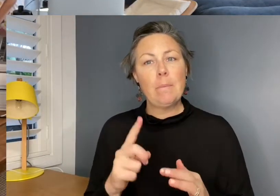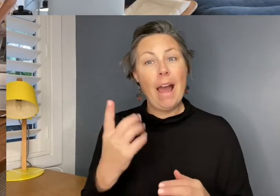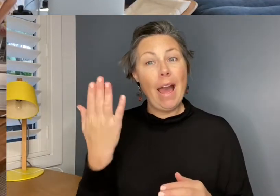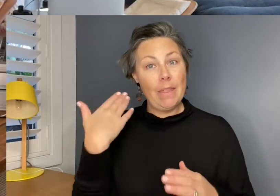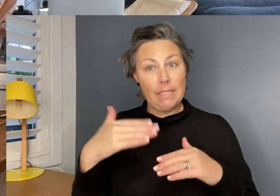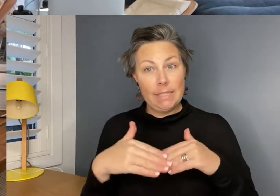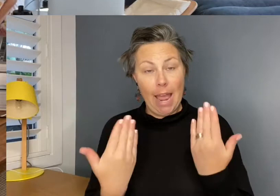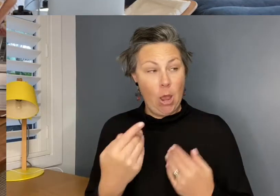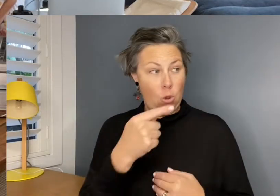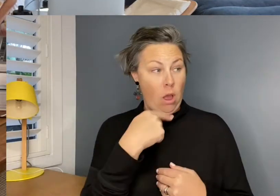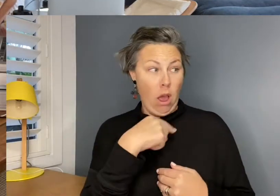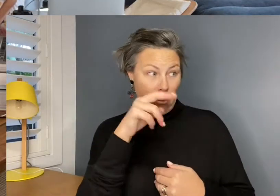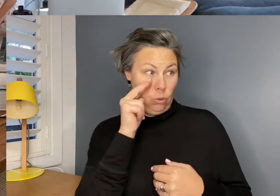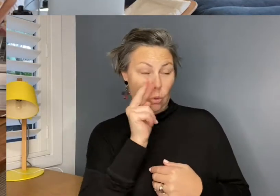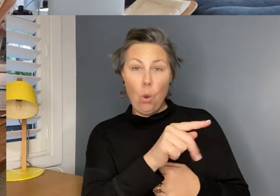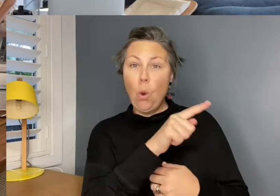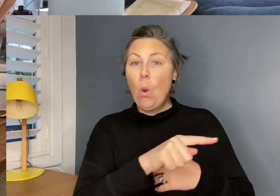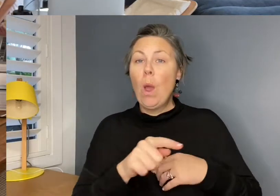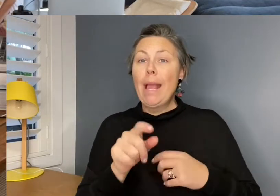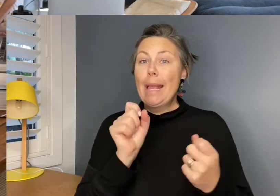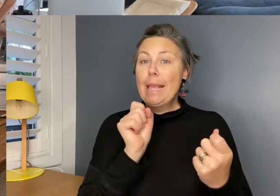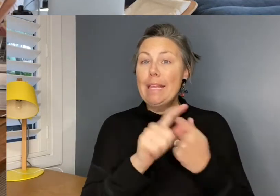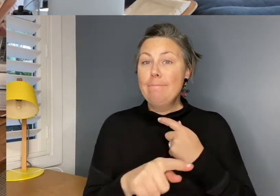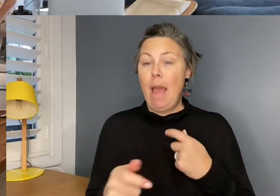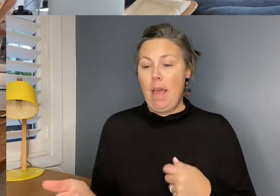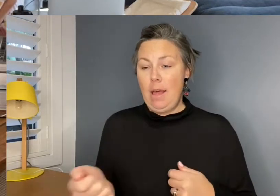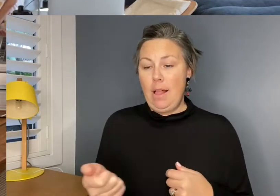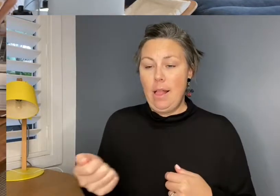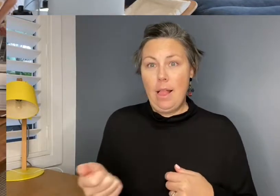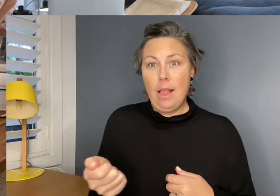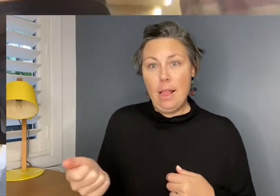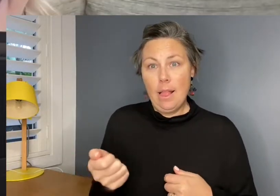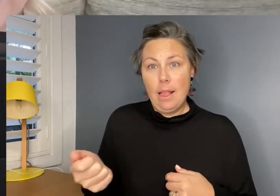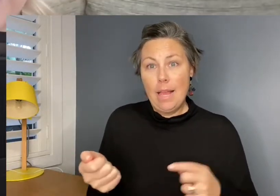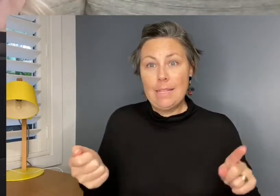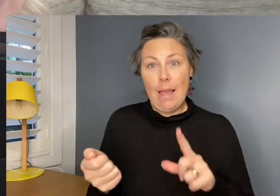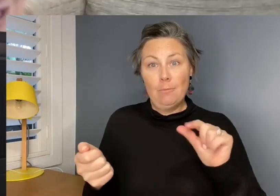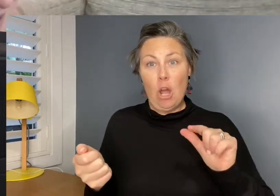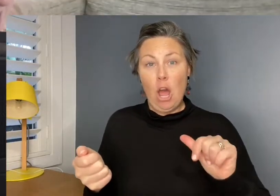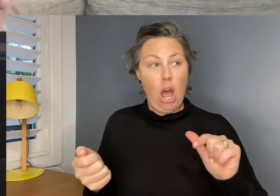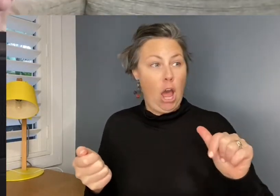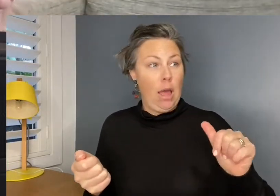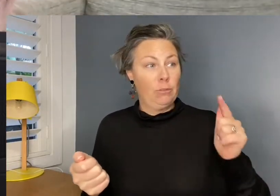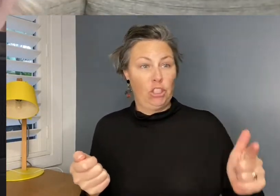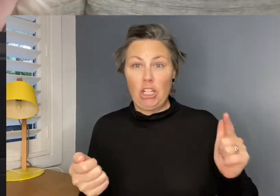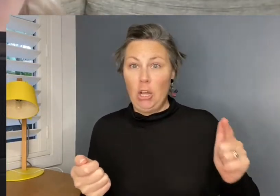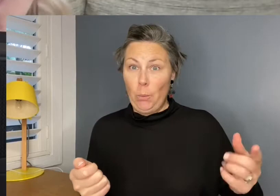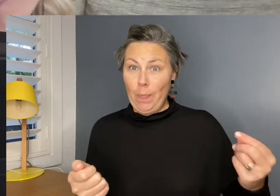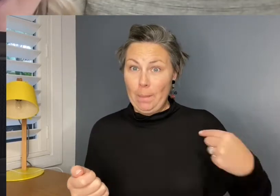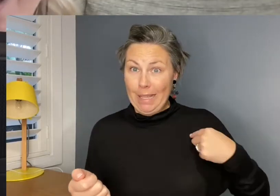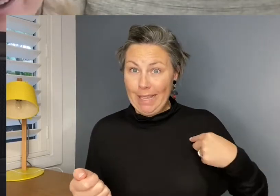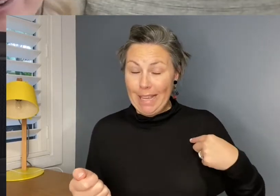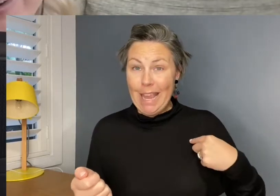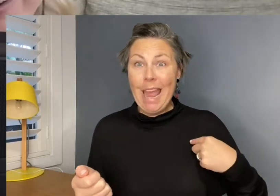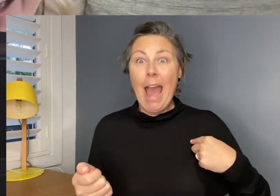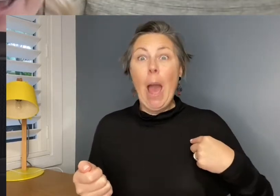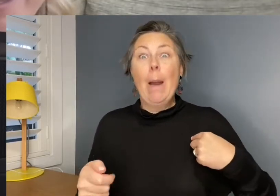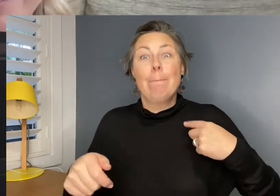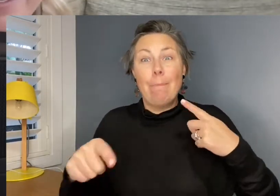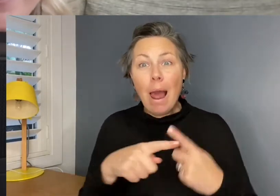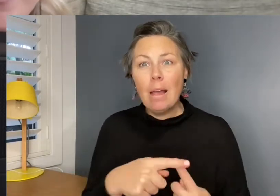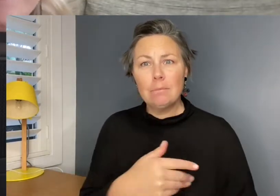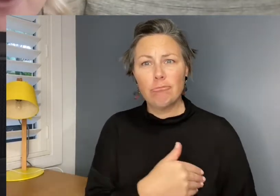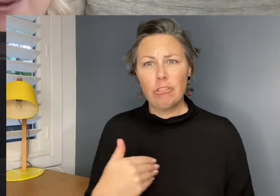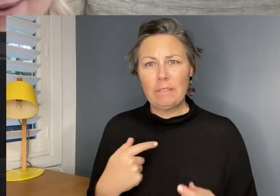were writing an email with one hand, you were having a conversation with me, and you were breastfeeding. I'm like, who are you? And